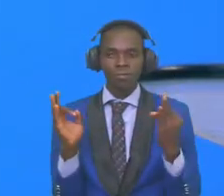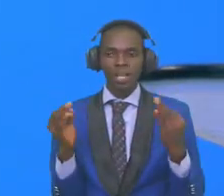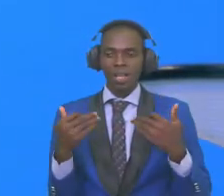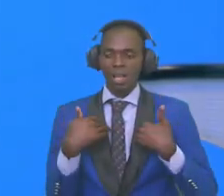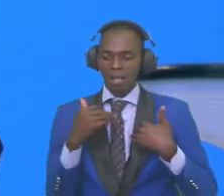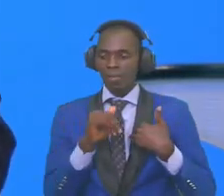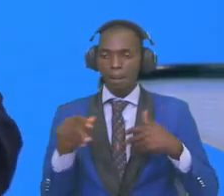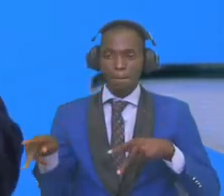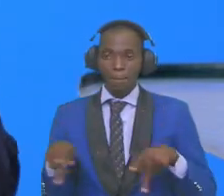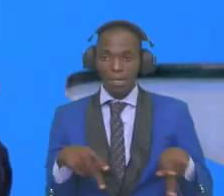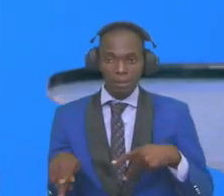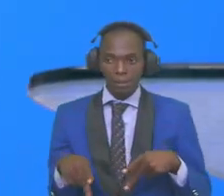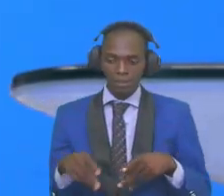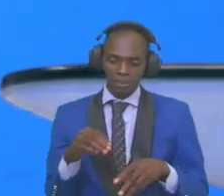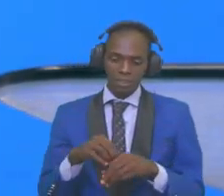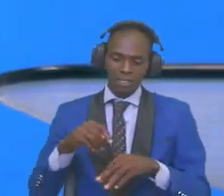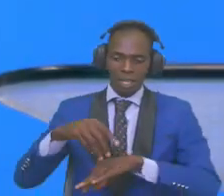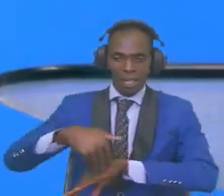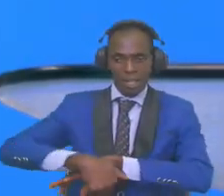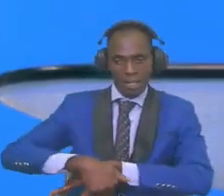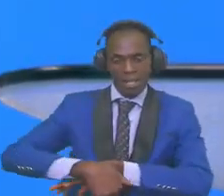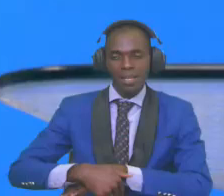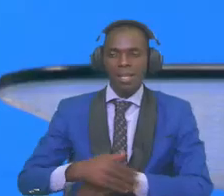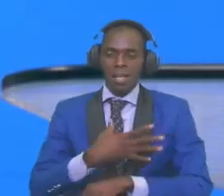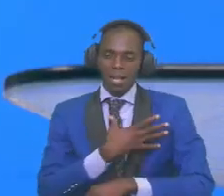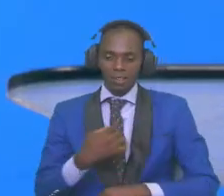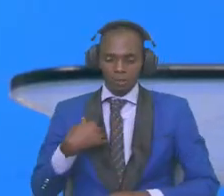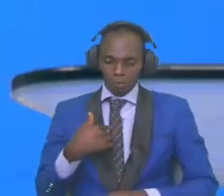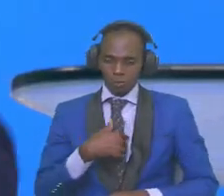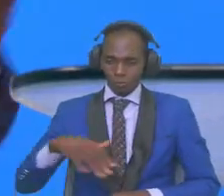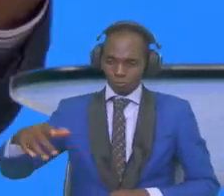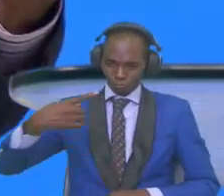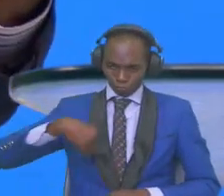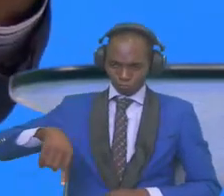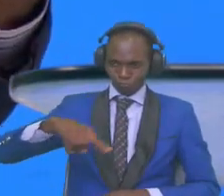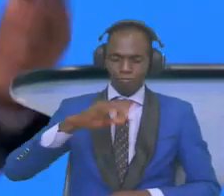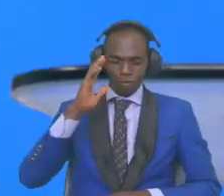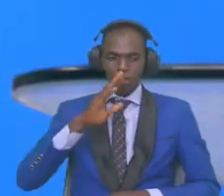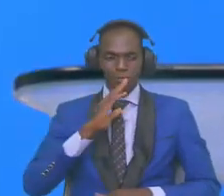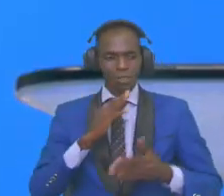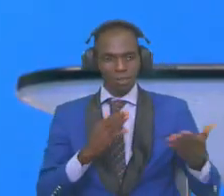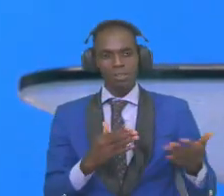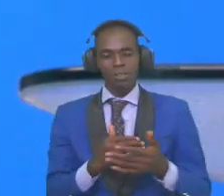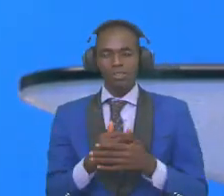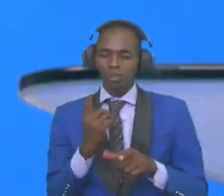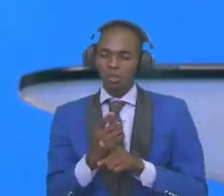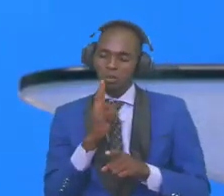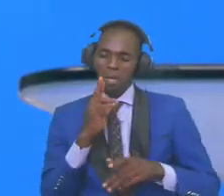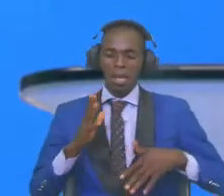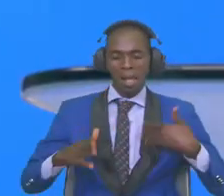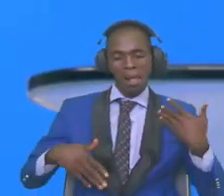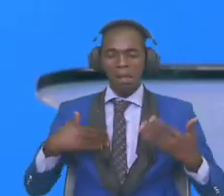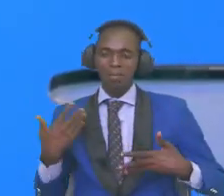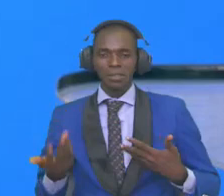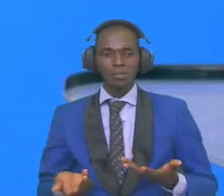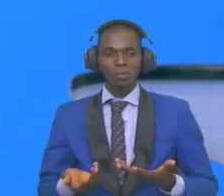party in the night, and we're going to be there just to be happy and to rejoice. In the